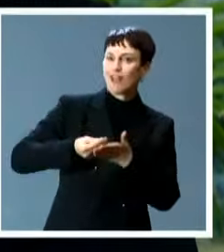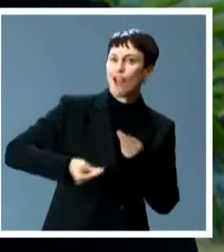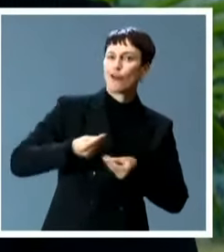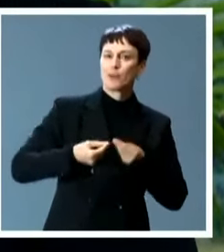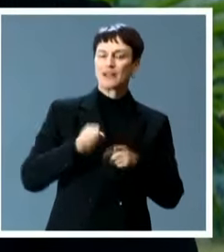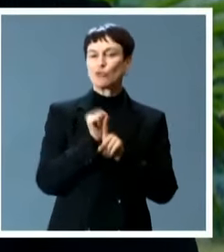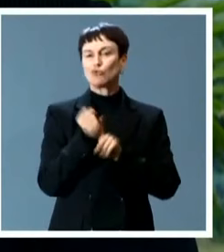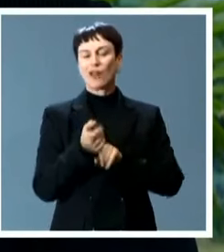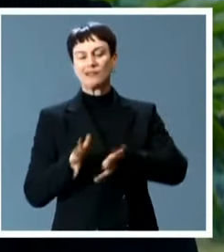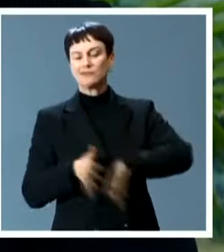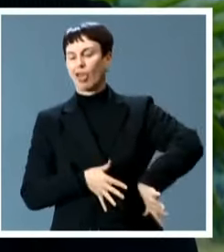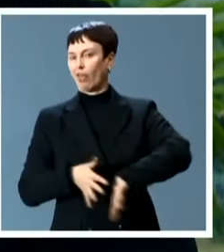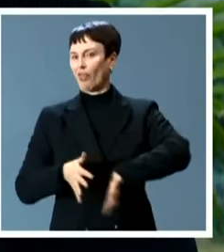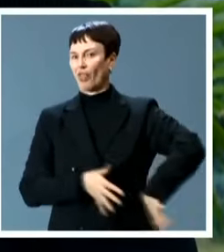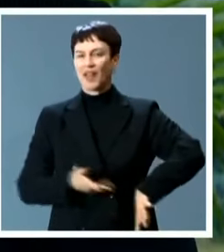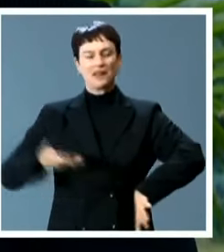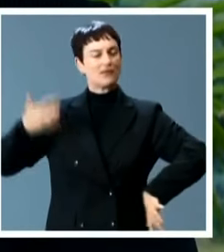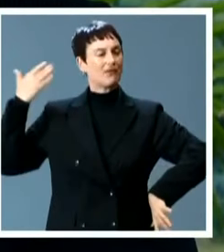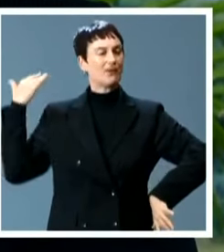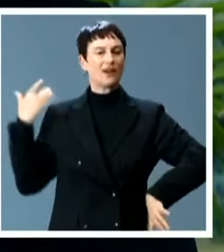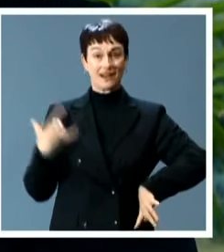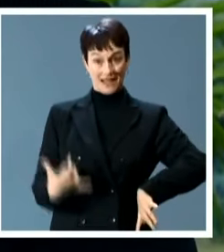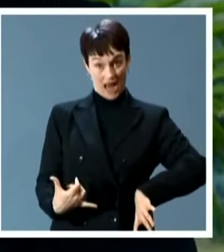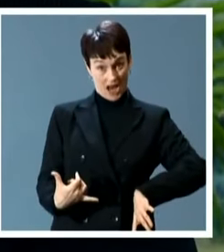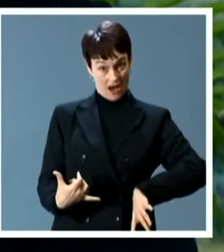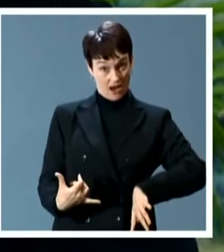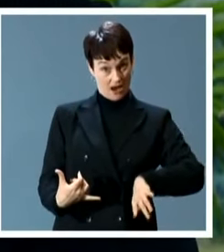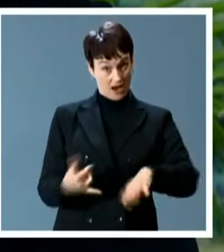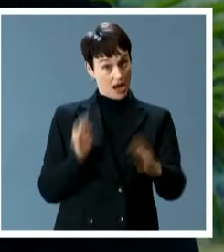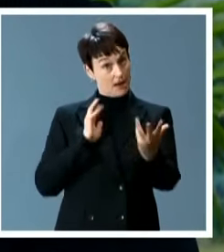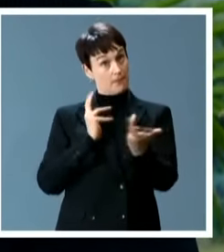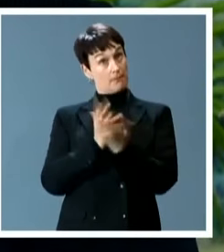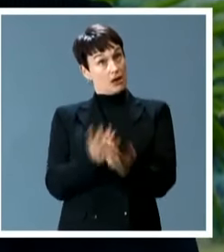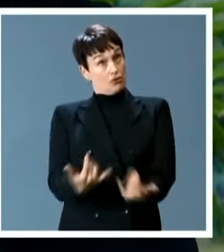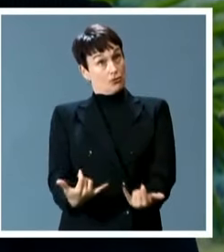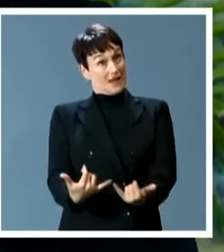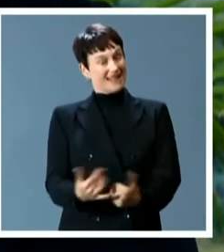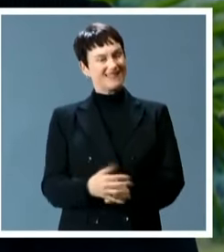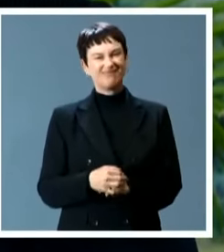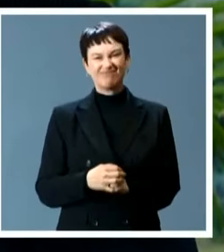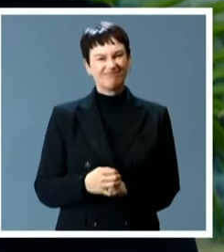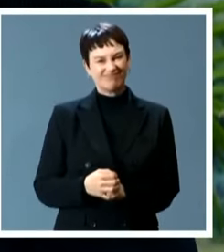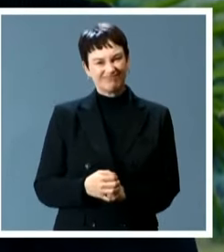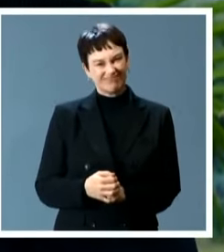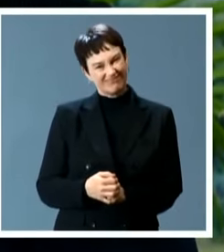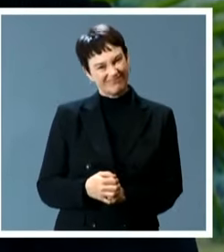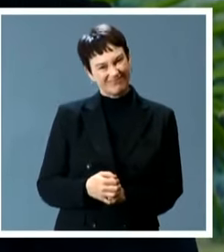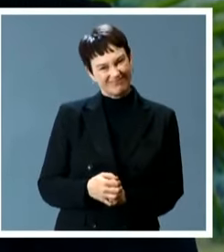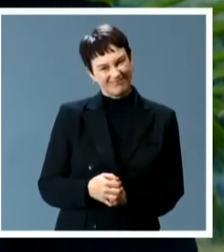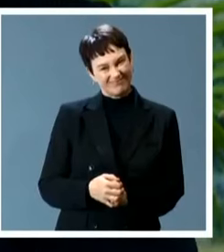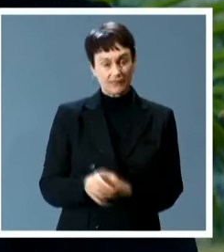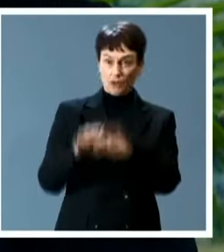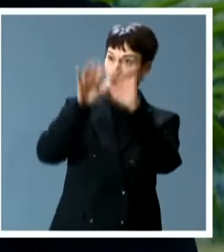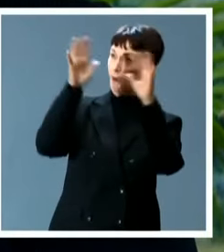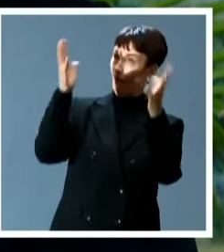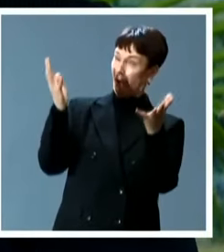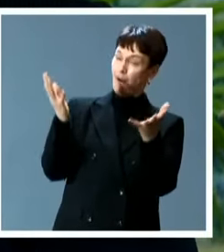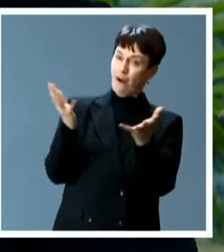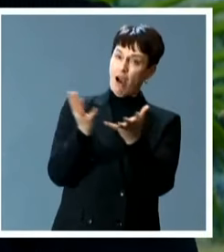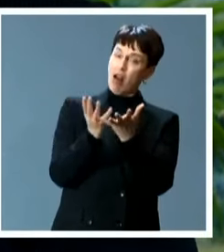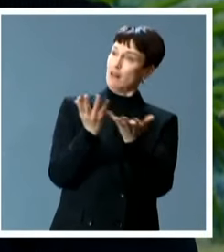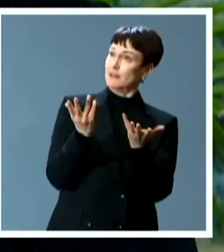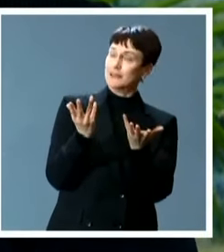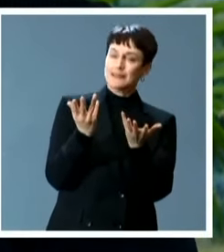prior decades are no longer fit for purpose. The divides of global inequality are deepening